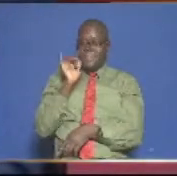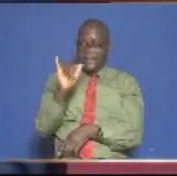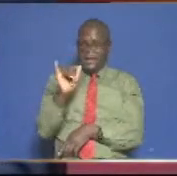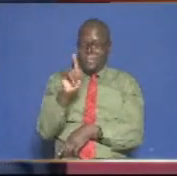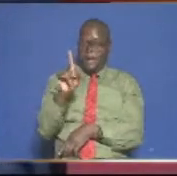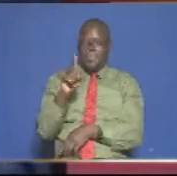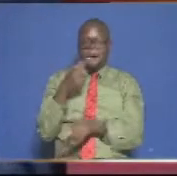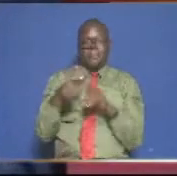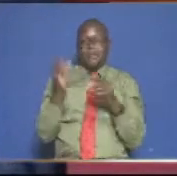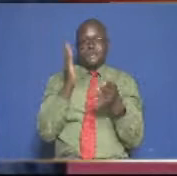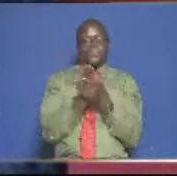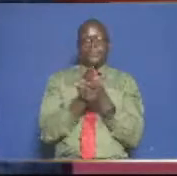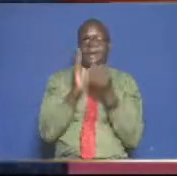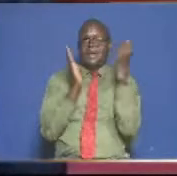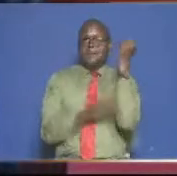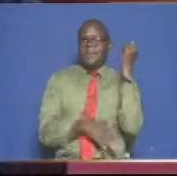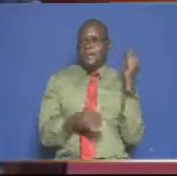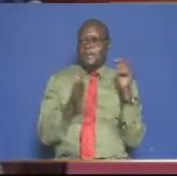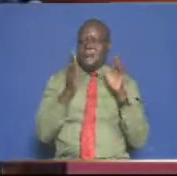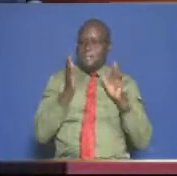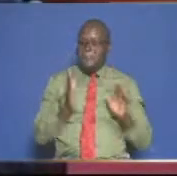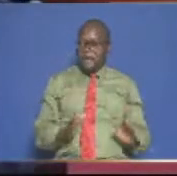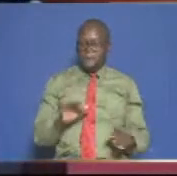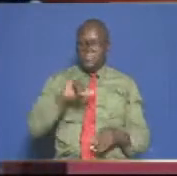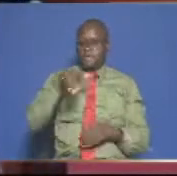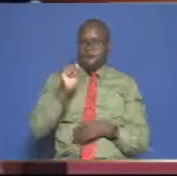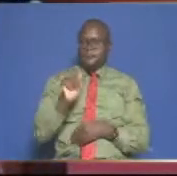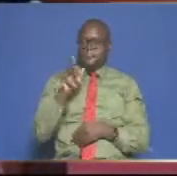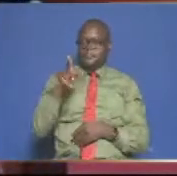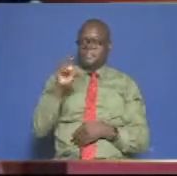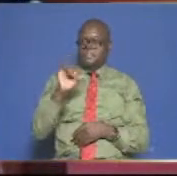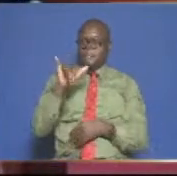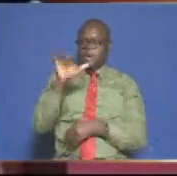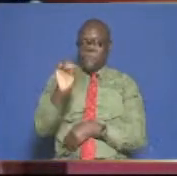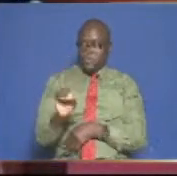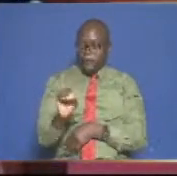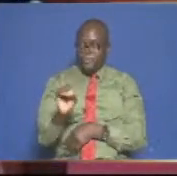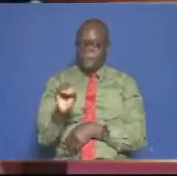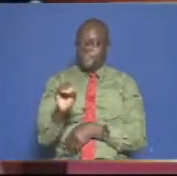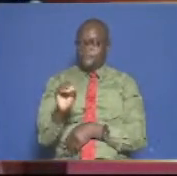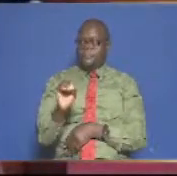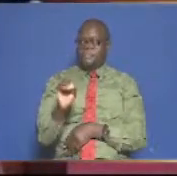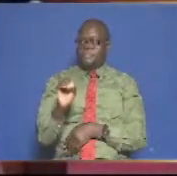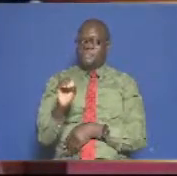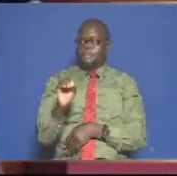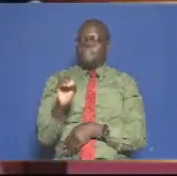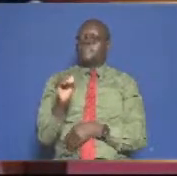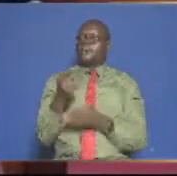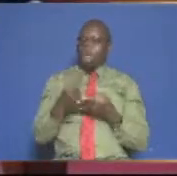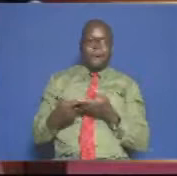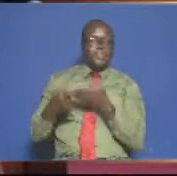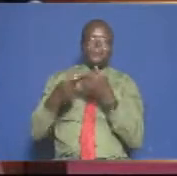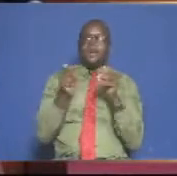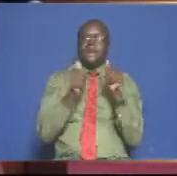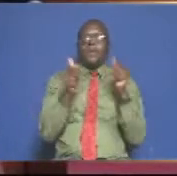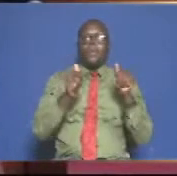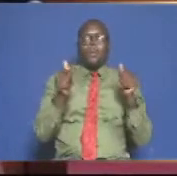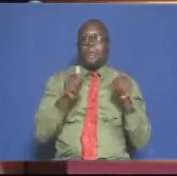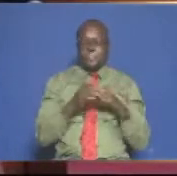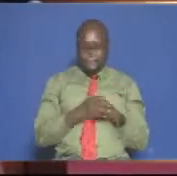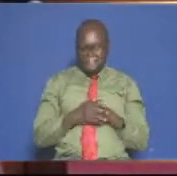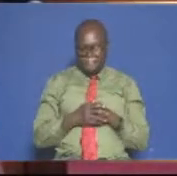Speaker. A person of Jakoyo's stature, Mr. Speaker, a person who personified debate, Mr.